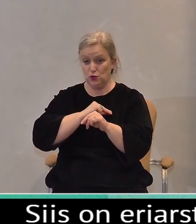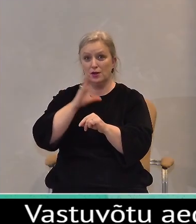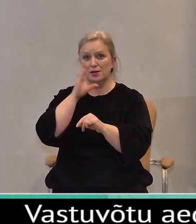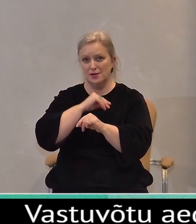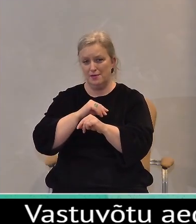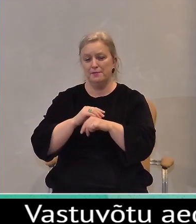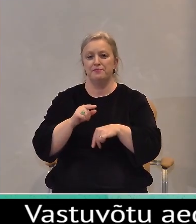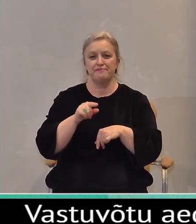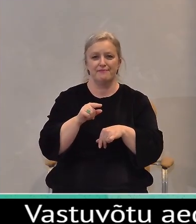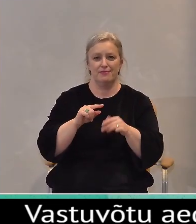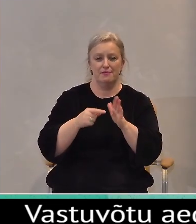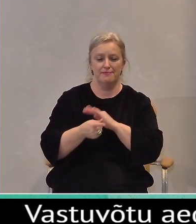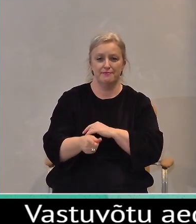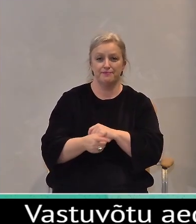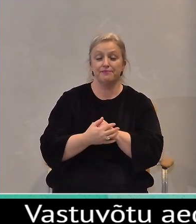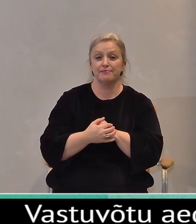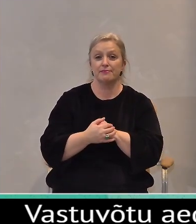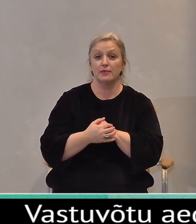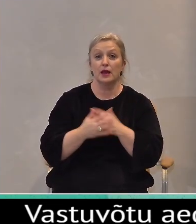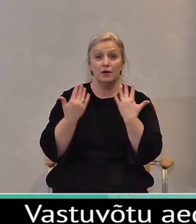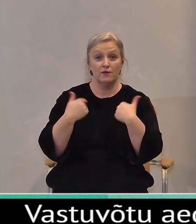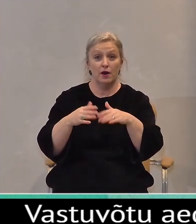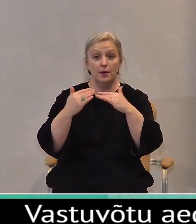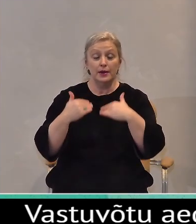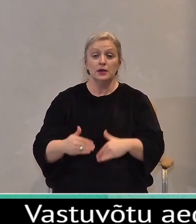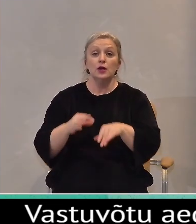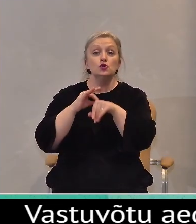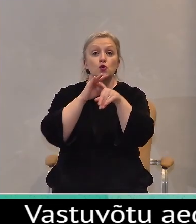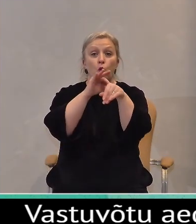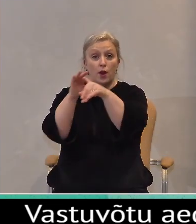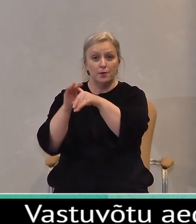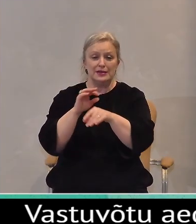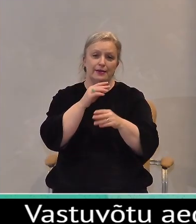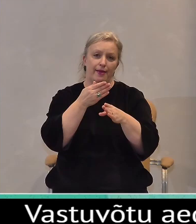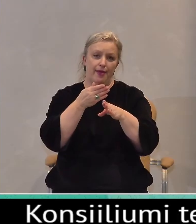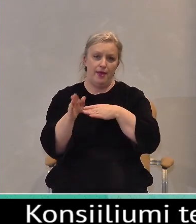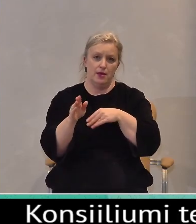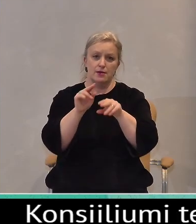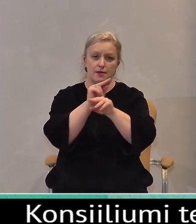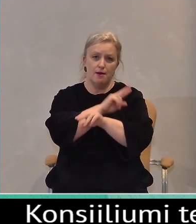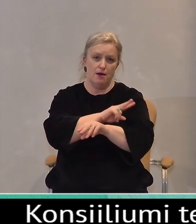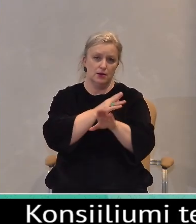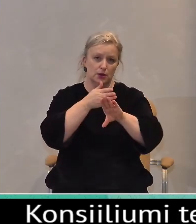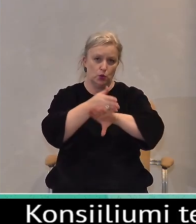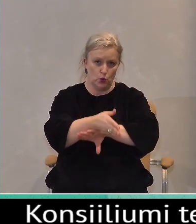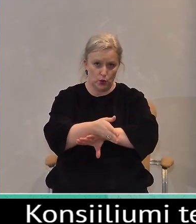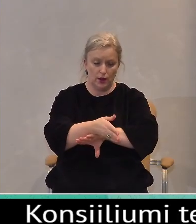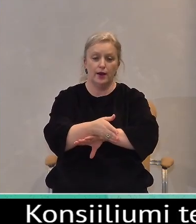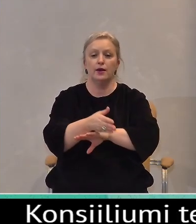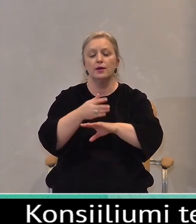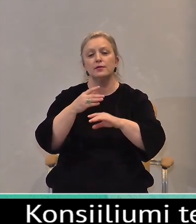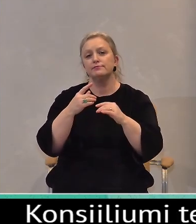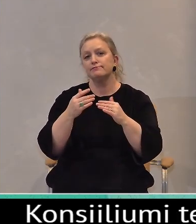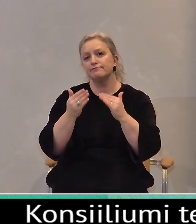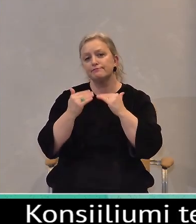The Health Insurance Fund has 2 coding codes that apply to these consilia, to these